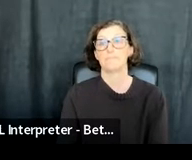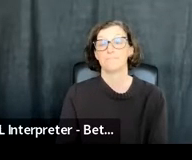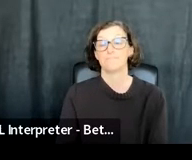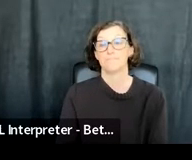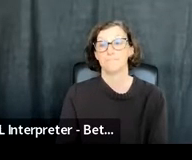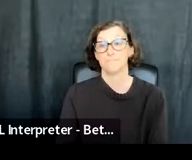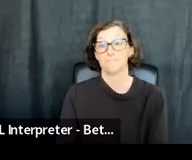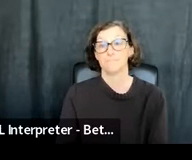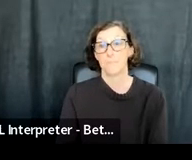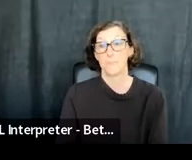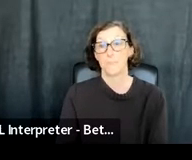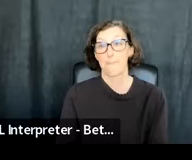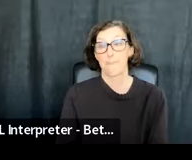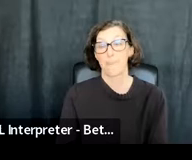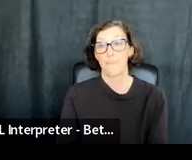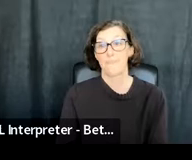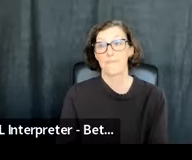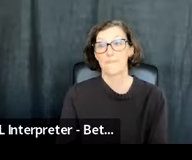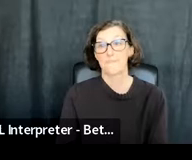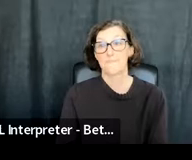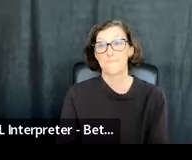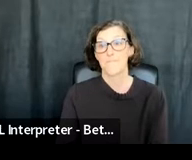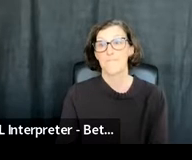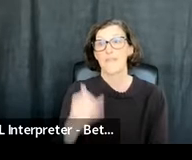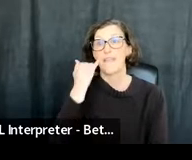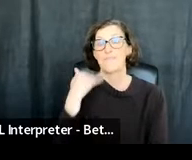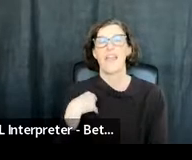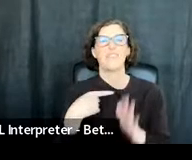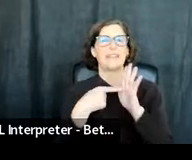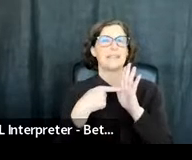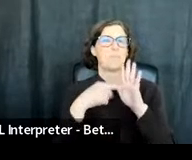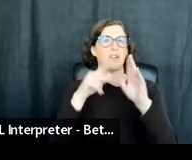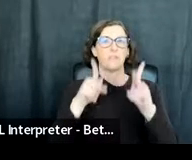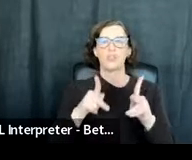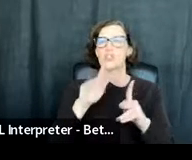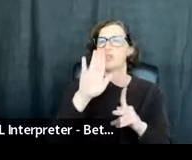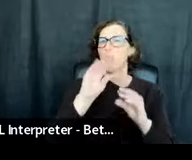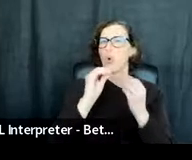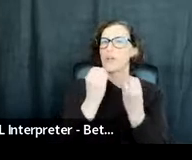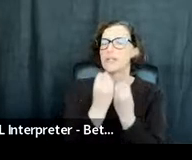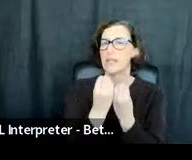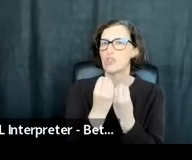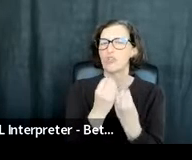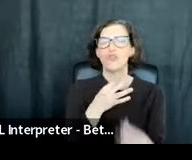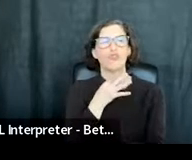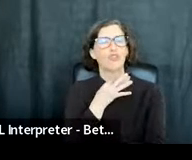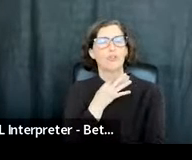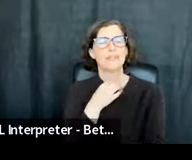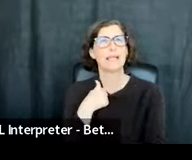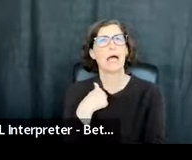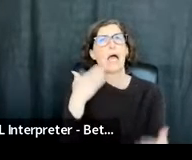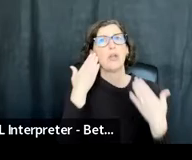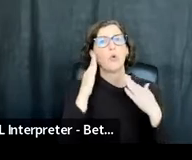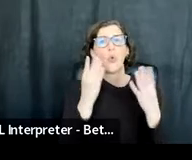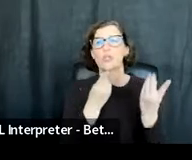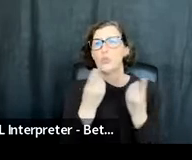Even if you have an example of someone at your organization, or you're puzzled as to what to do.